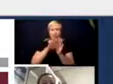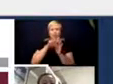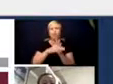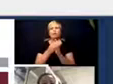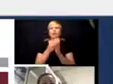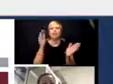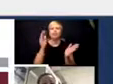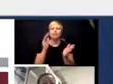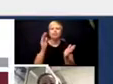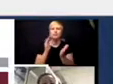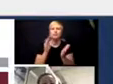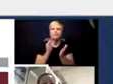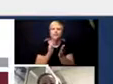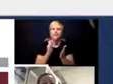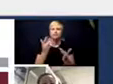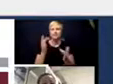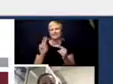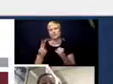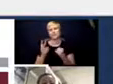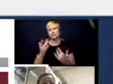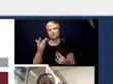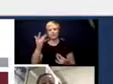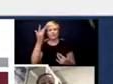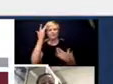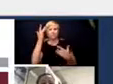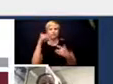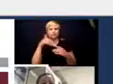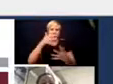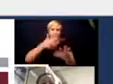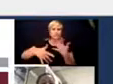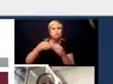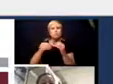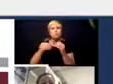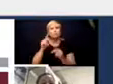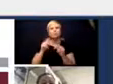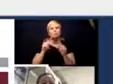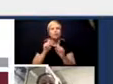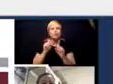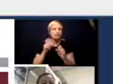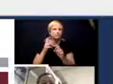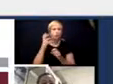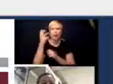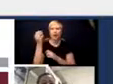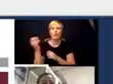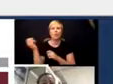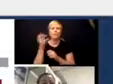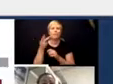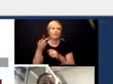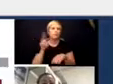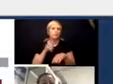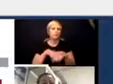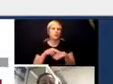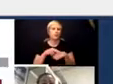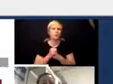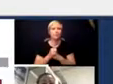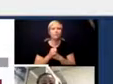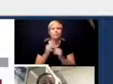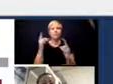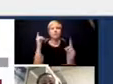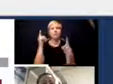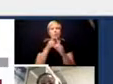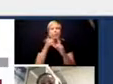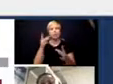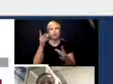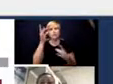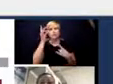society so that more and more people can move about and proceed to beyond a new normal but back to normal. The goals of contact